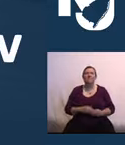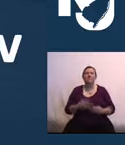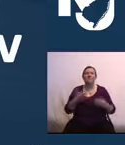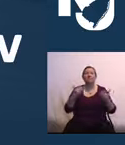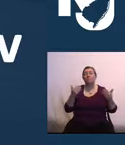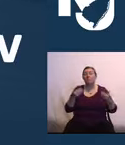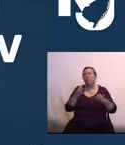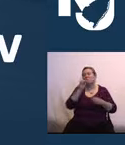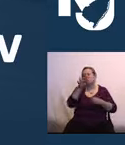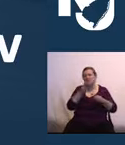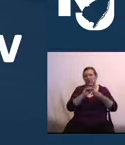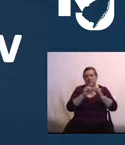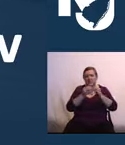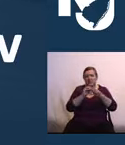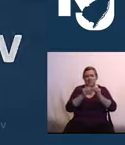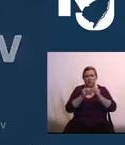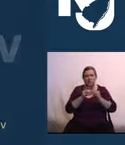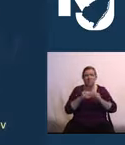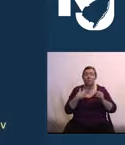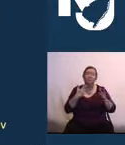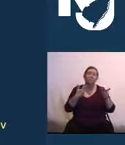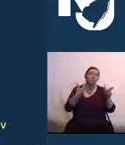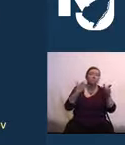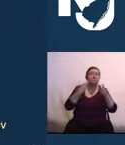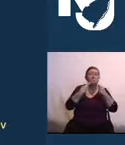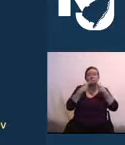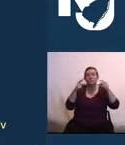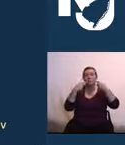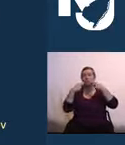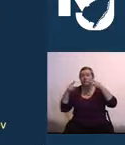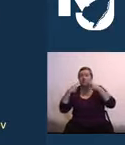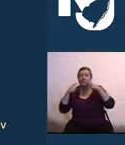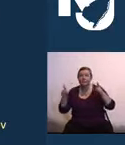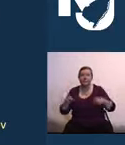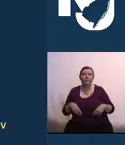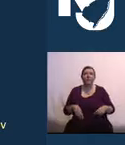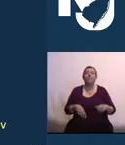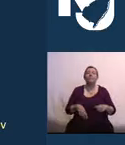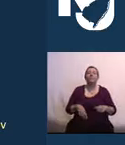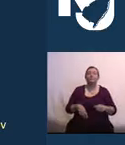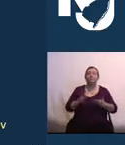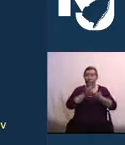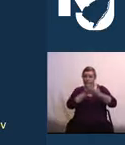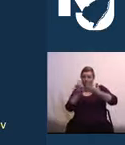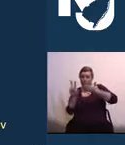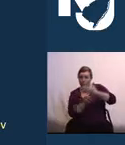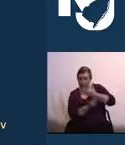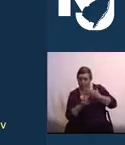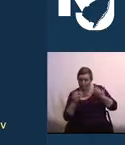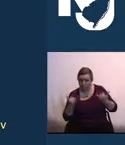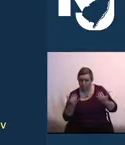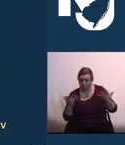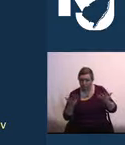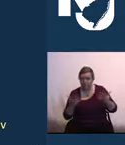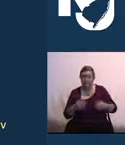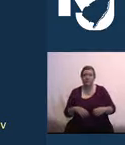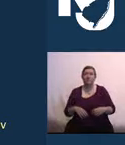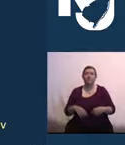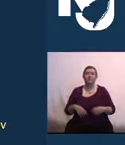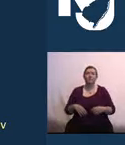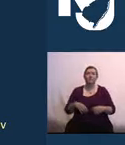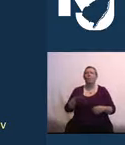couple of quick announcements. First up, 2 weeks from today, by the way, we also have Paramount Guard, Chief Counsel